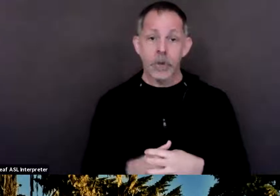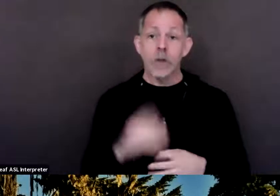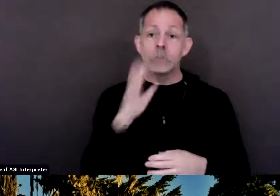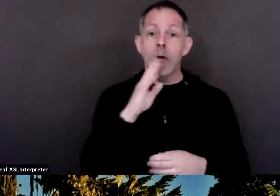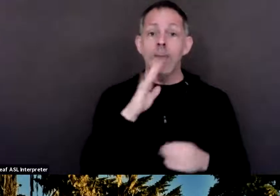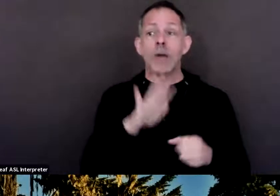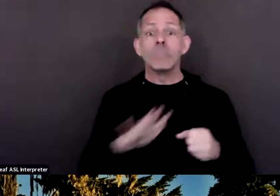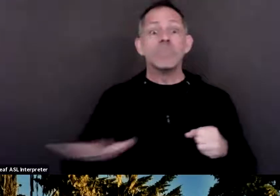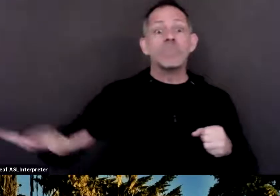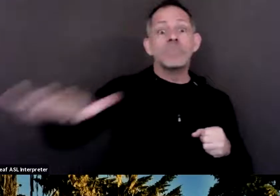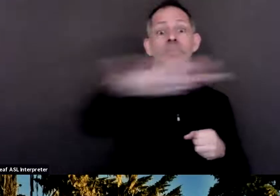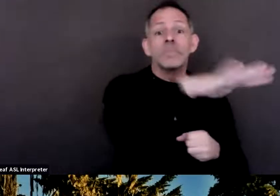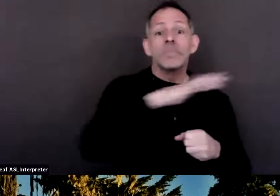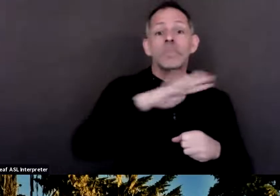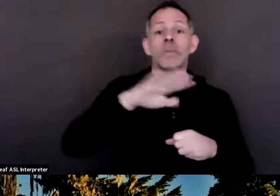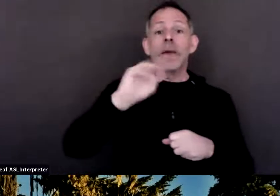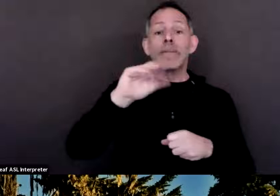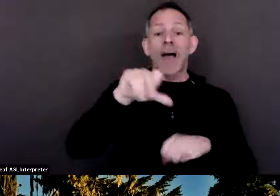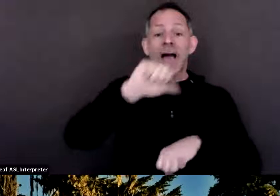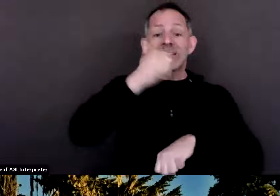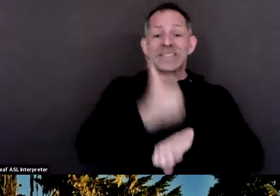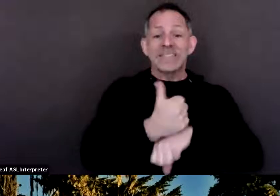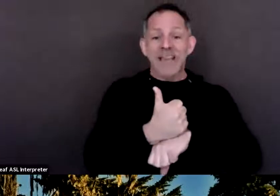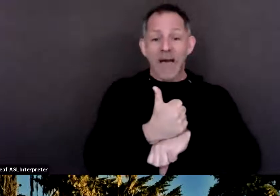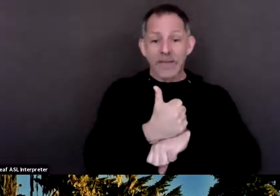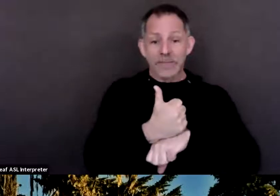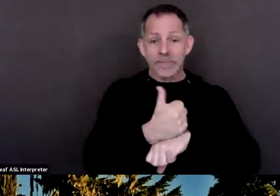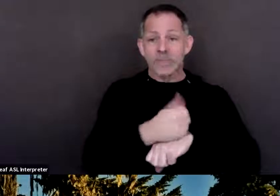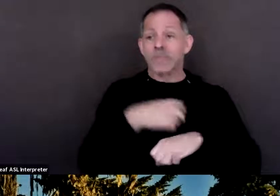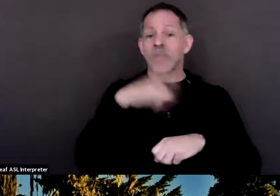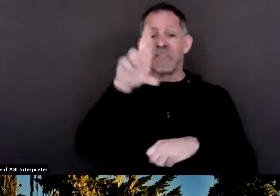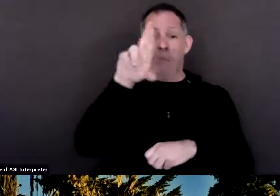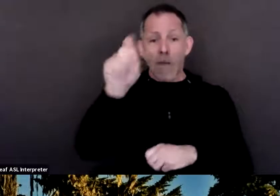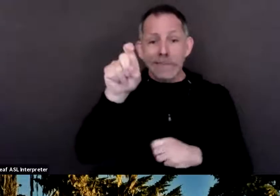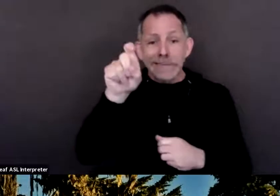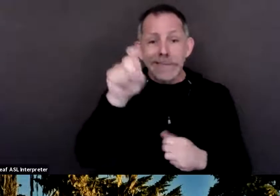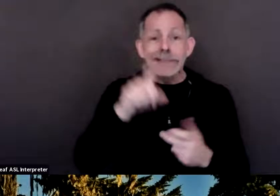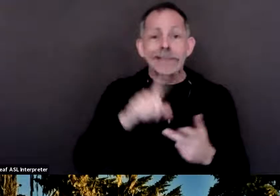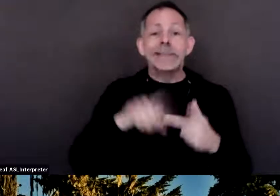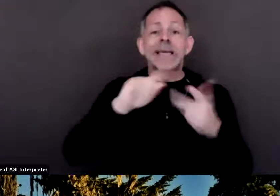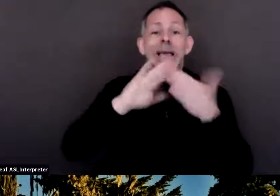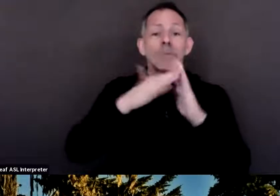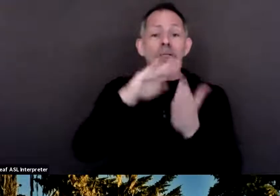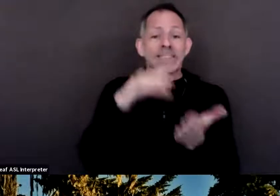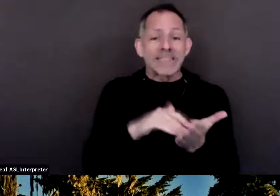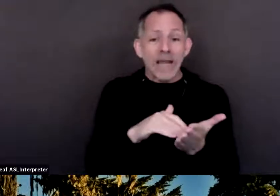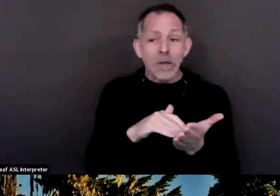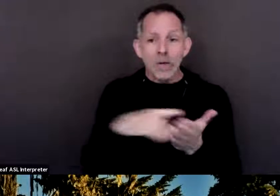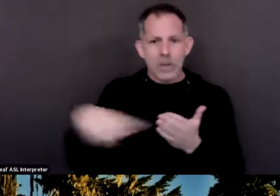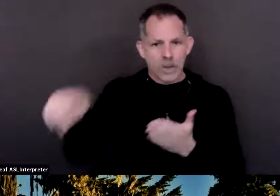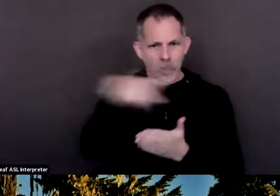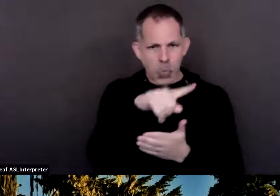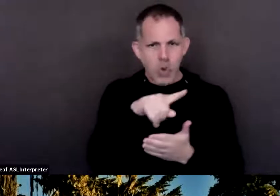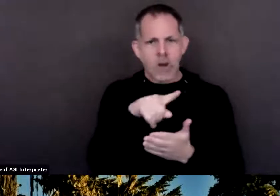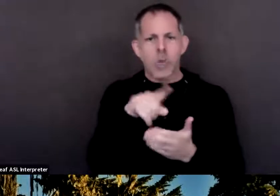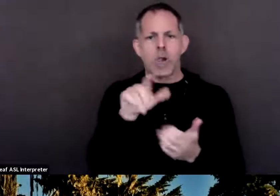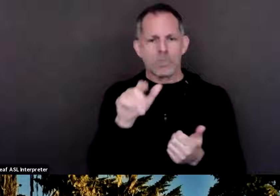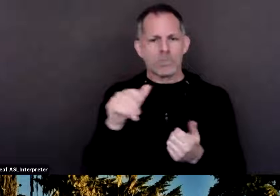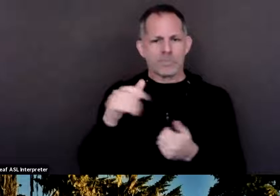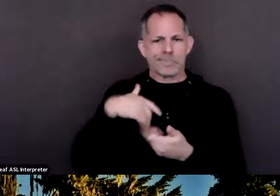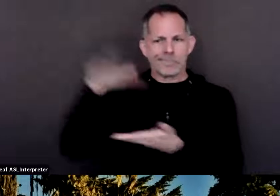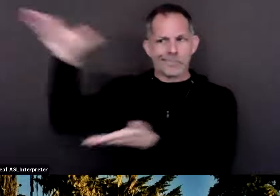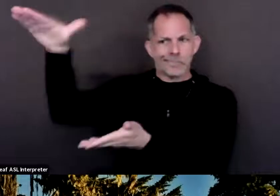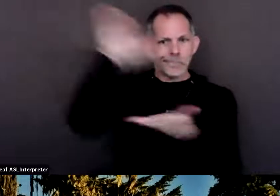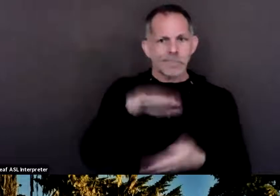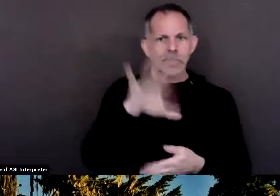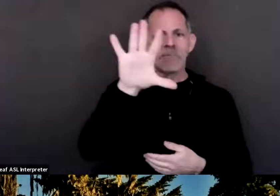system, pharmacies, and other partners. This week, we will be approaching our 500,000th dose administered in Snohomish County.